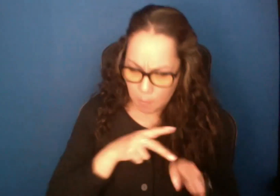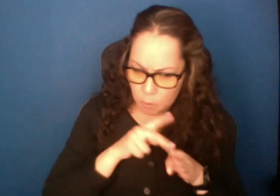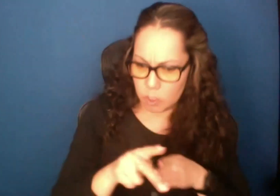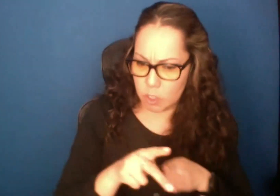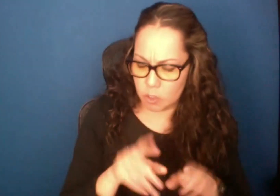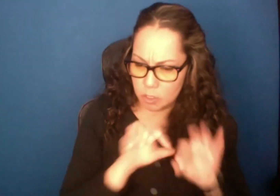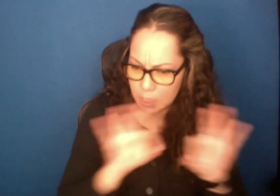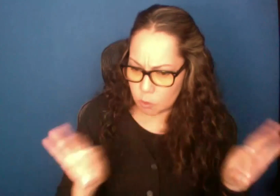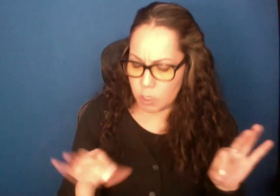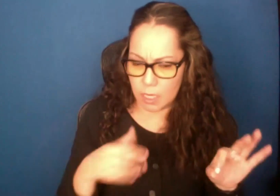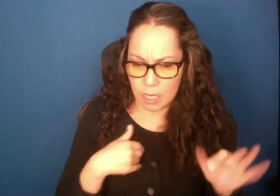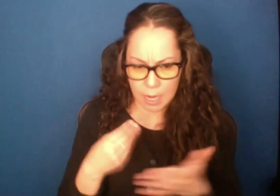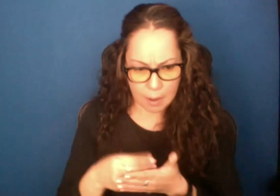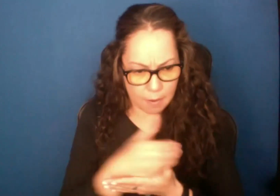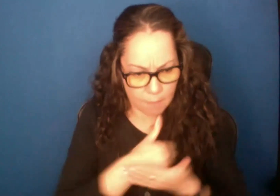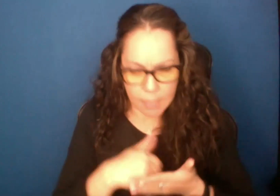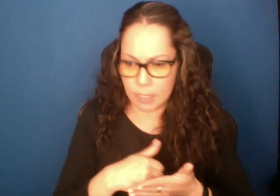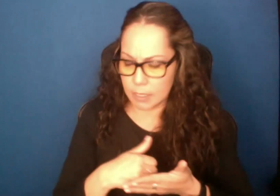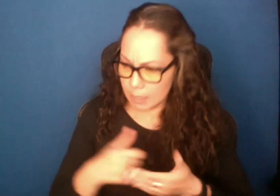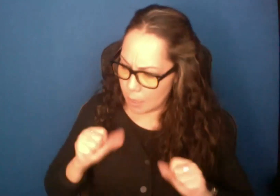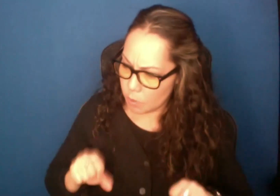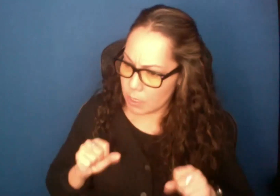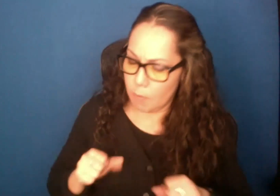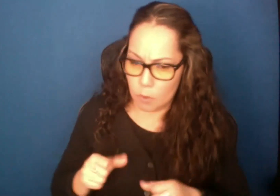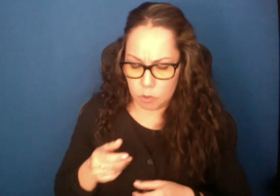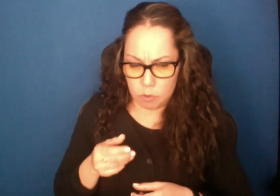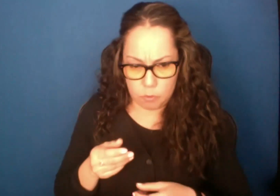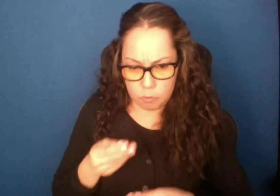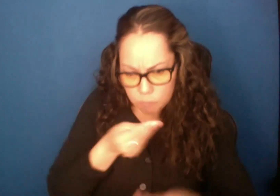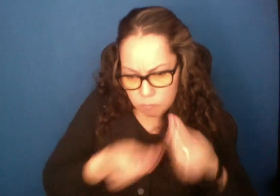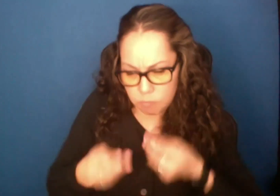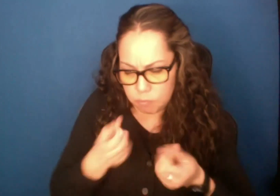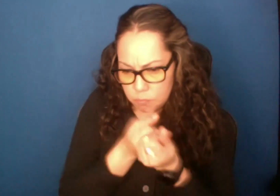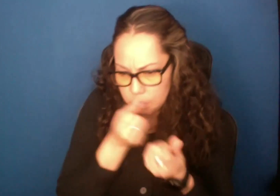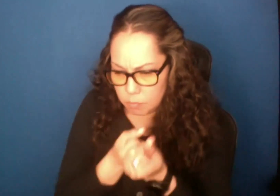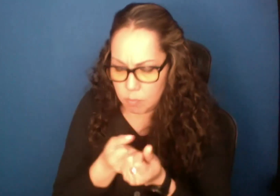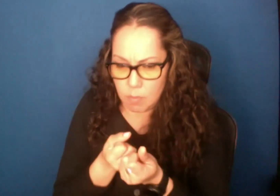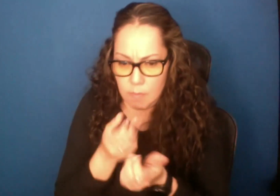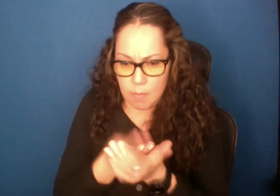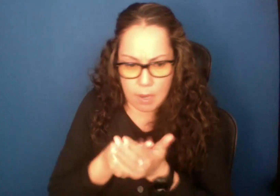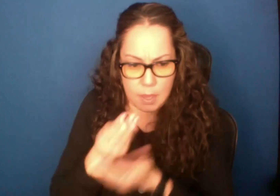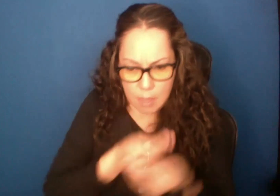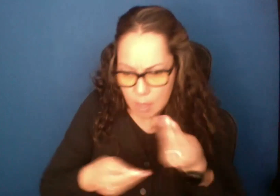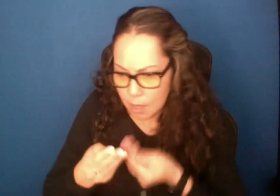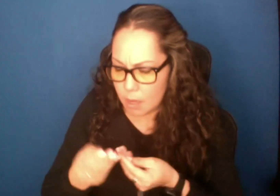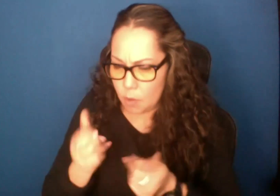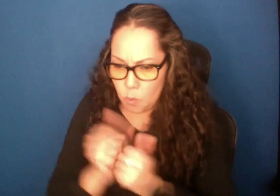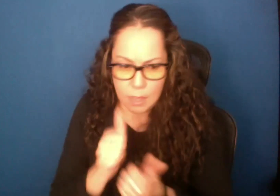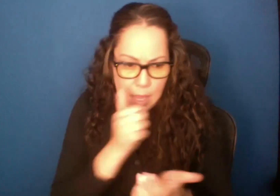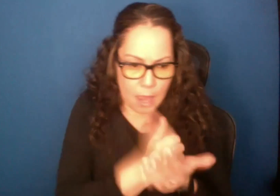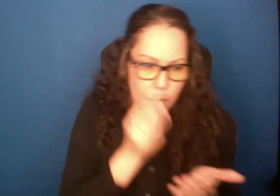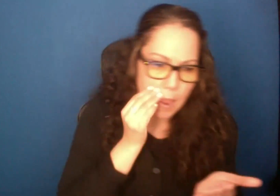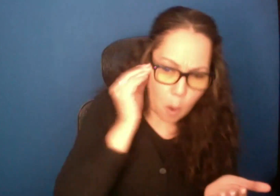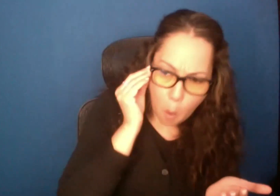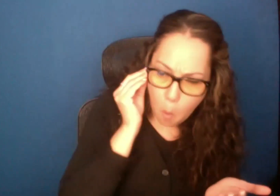able to supplement the hospice visit with the hospice with help at home and